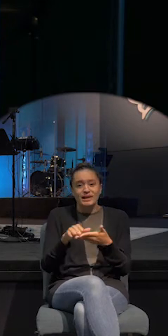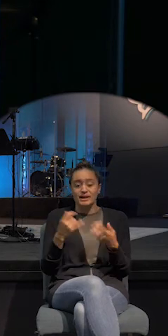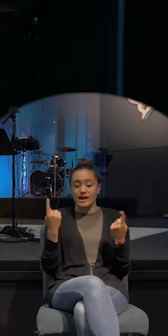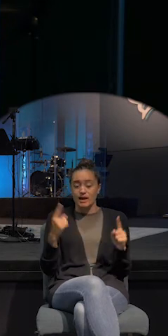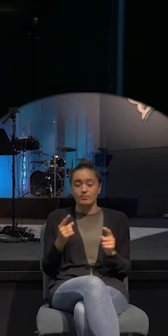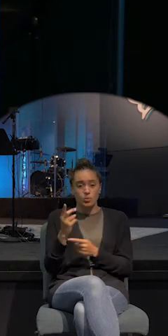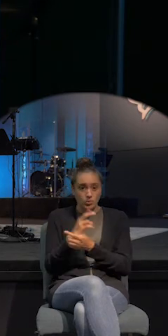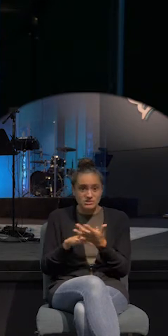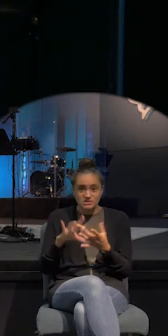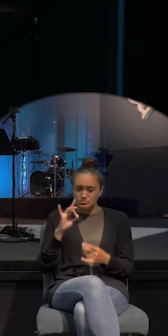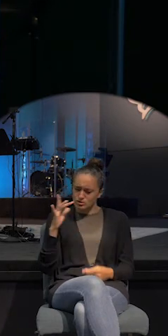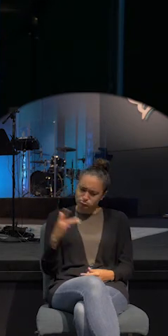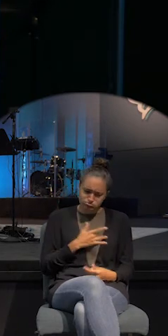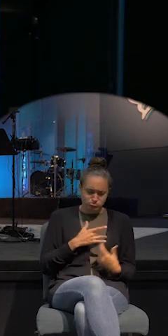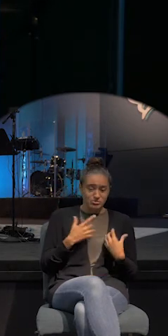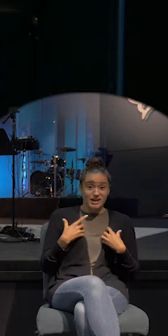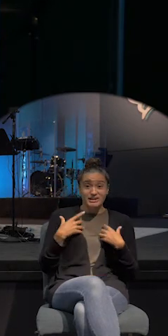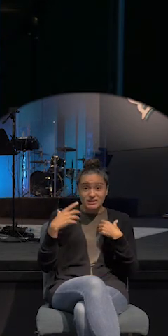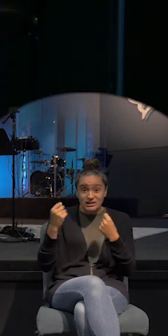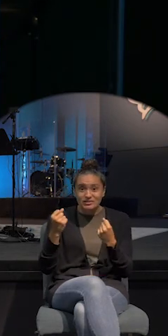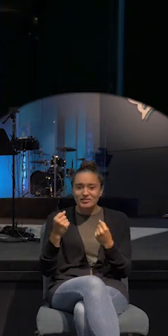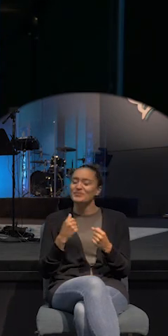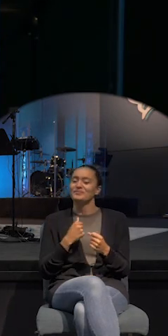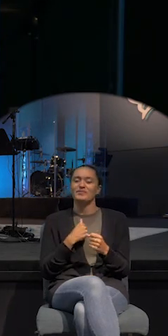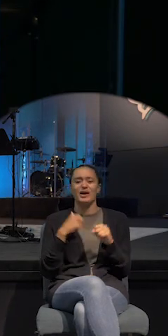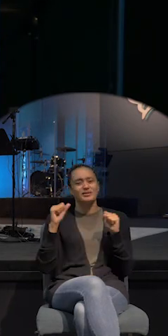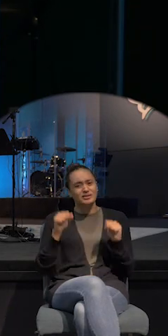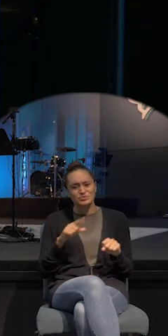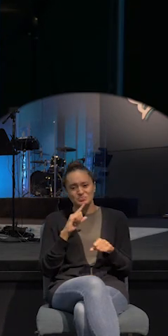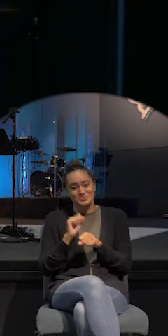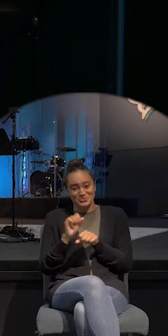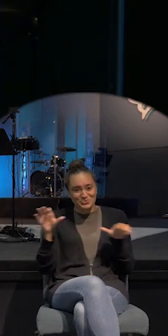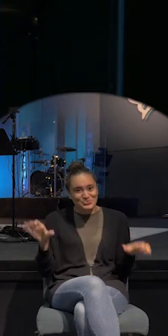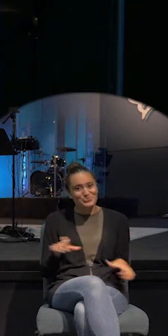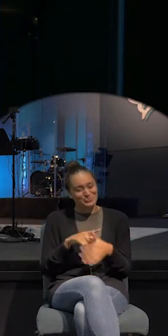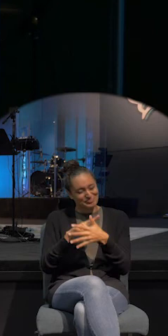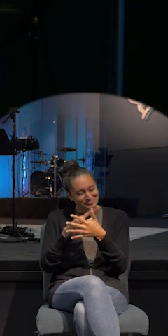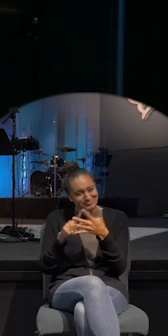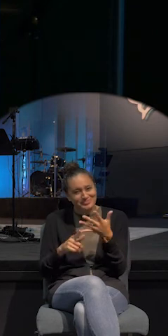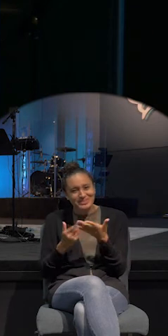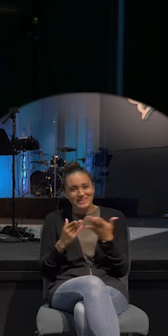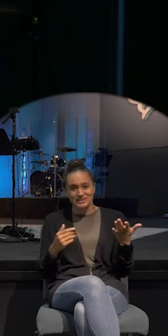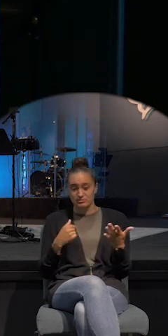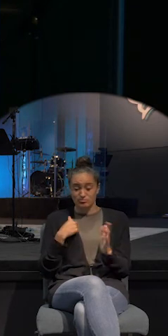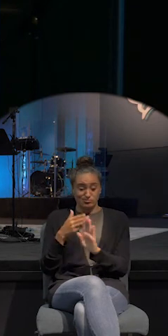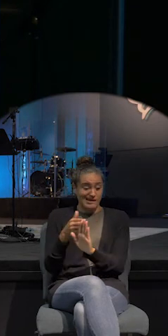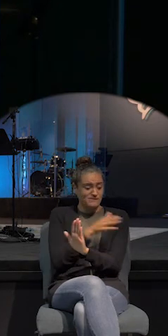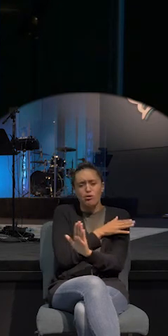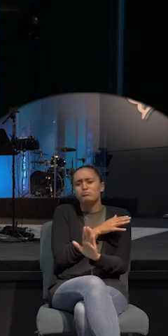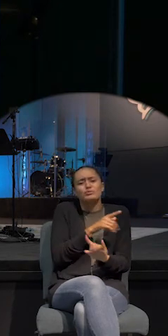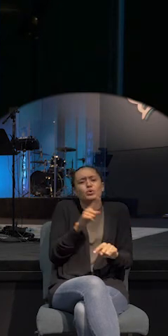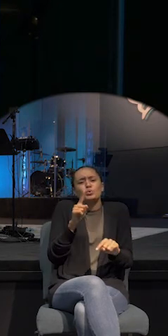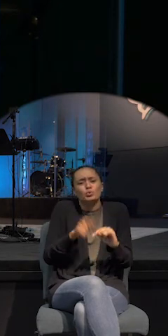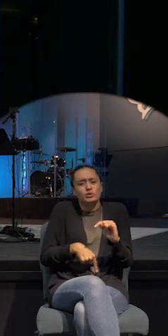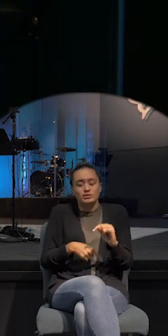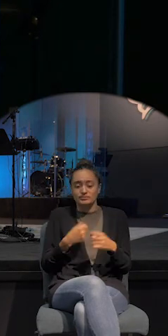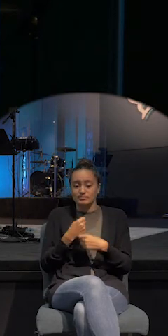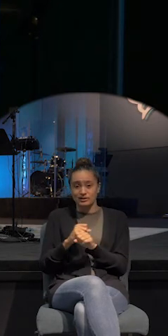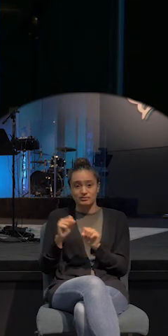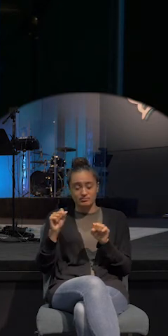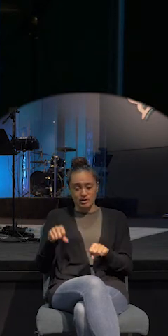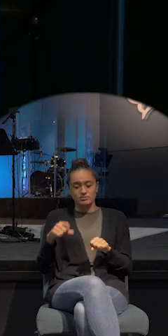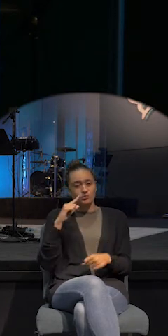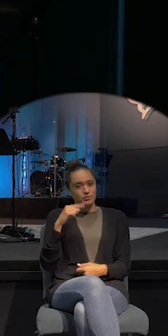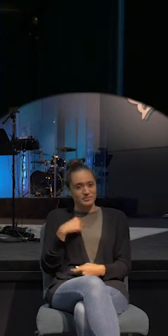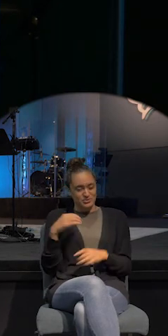me, he made it possible for me to stretch out my crippled hand. He made it possible for me to do that